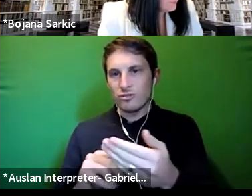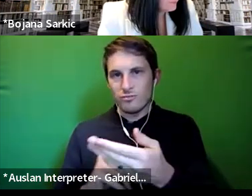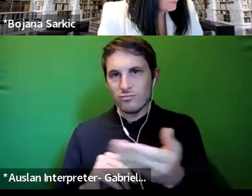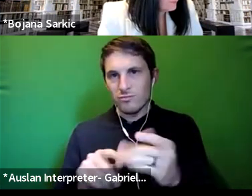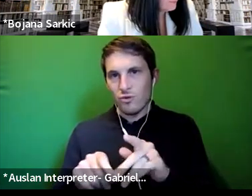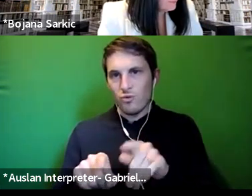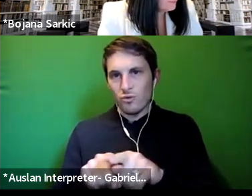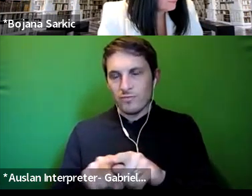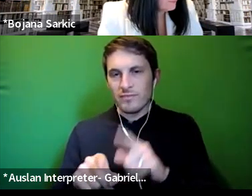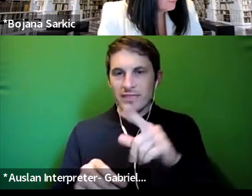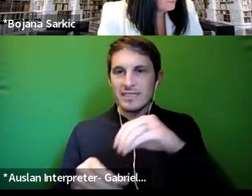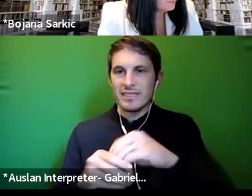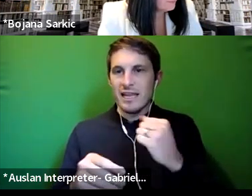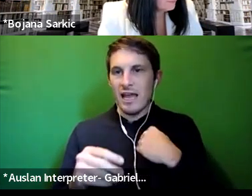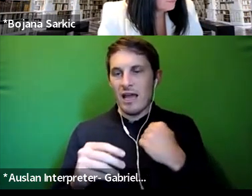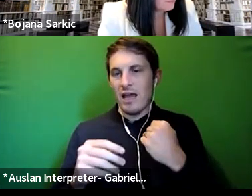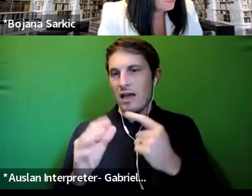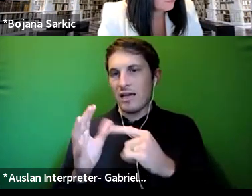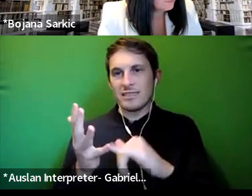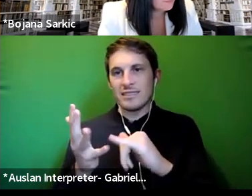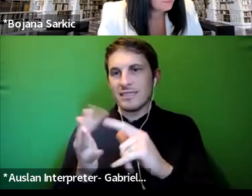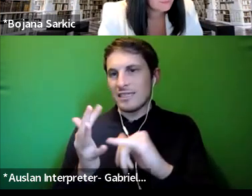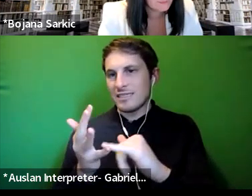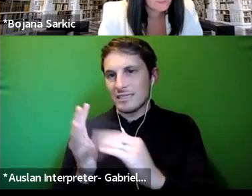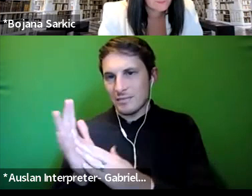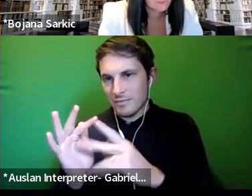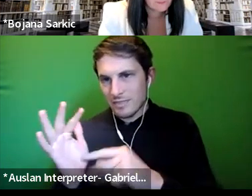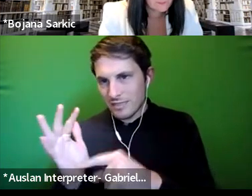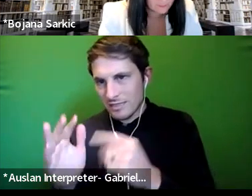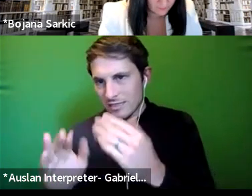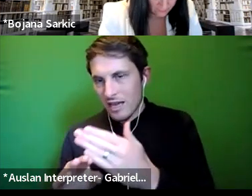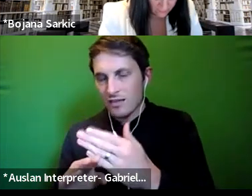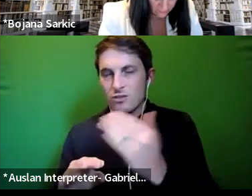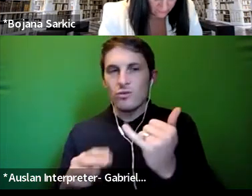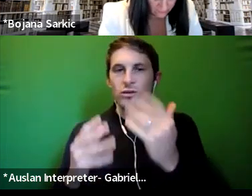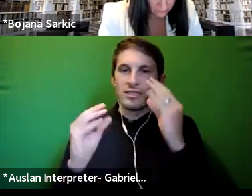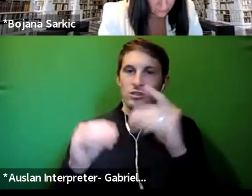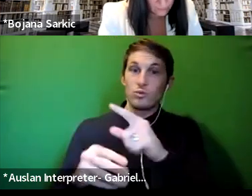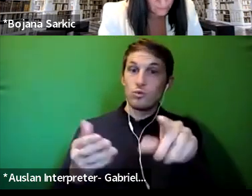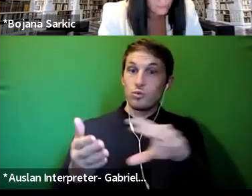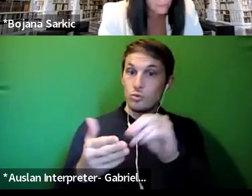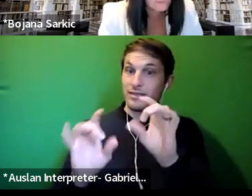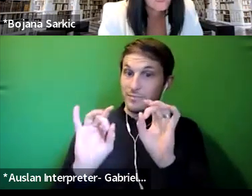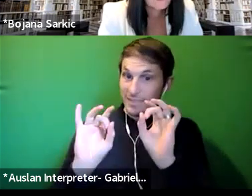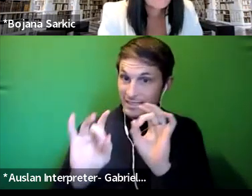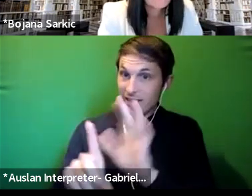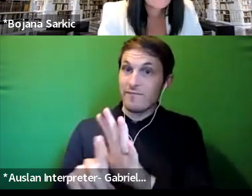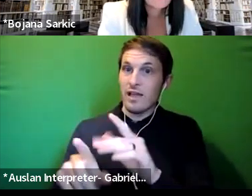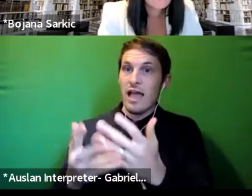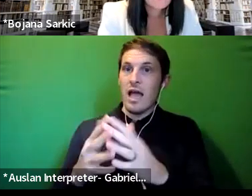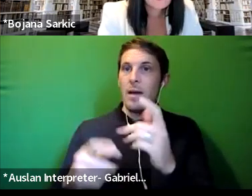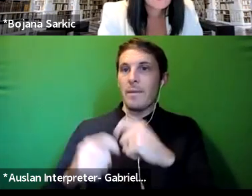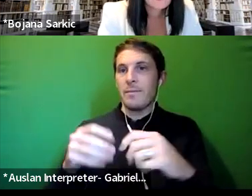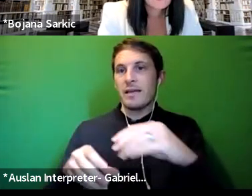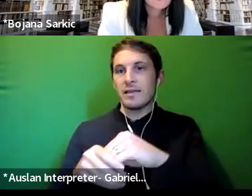you know, it's in our assessment tasks as well. It's in, are we teaching students to be accessible in their own work? Are we teaching them, if they're